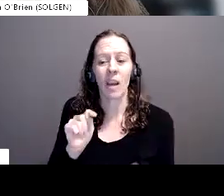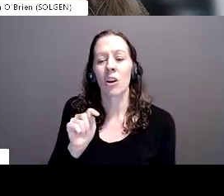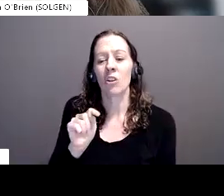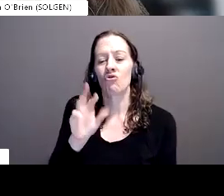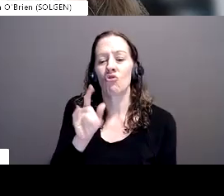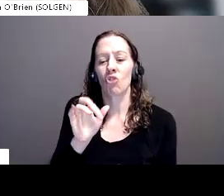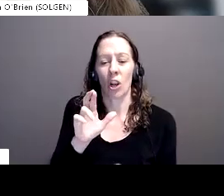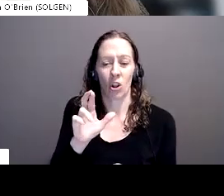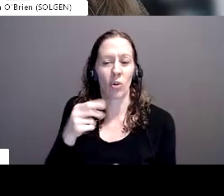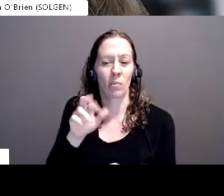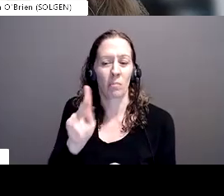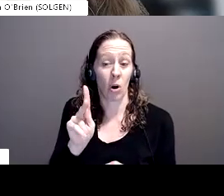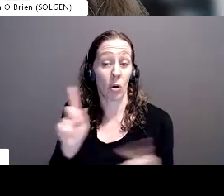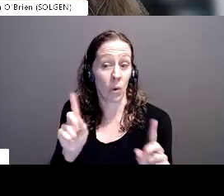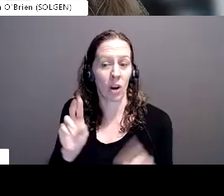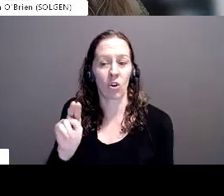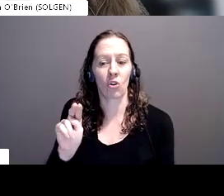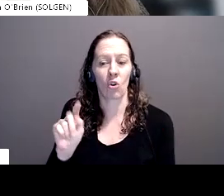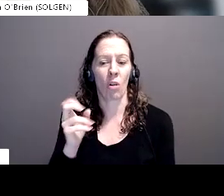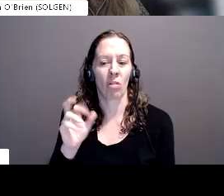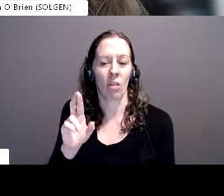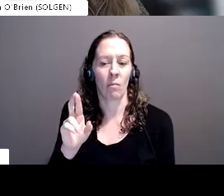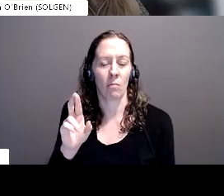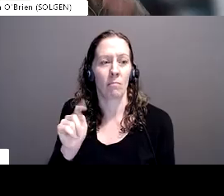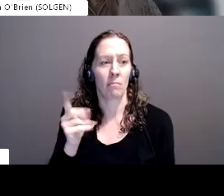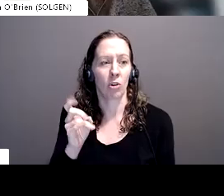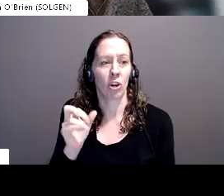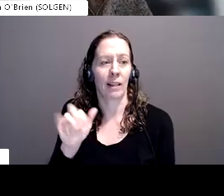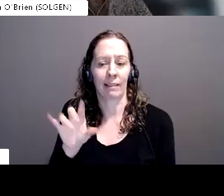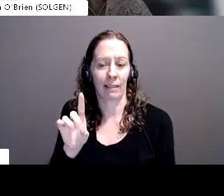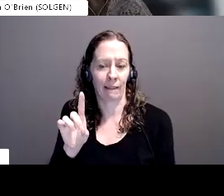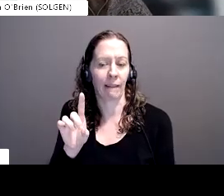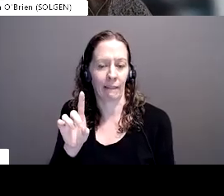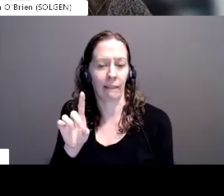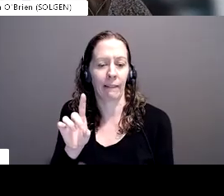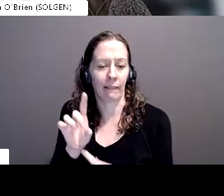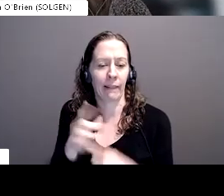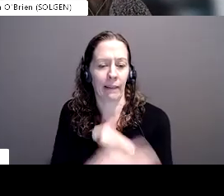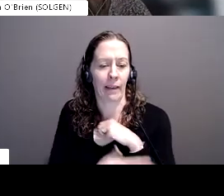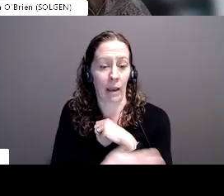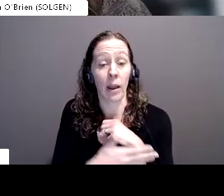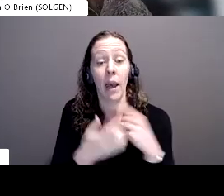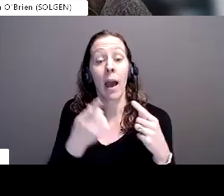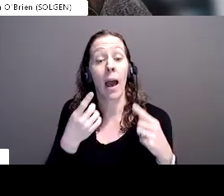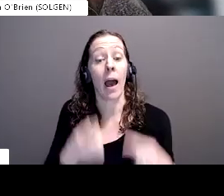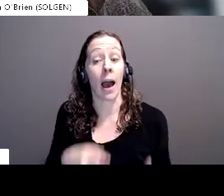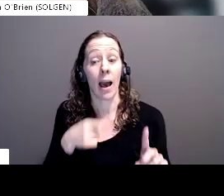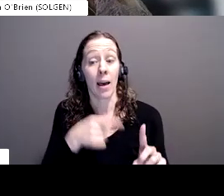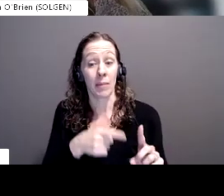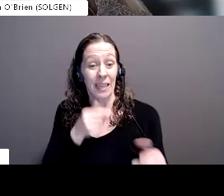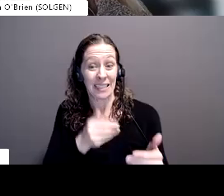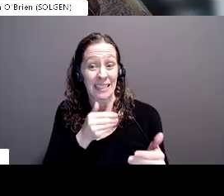Northumberland County. They were actually just finishing up their time at a trailer park in late October when the incident